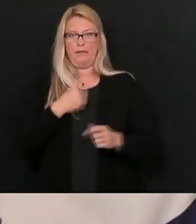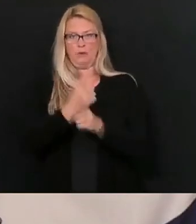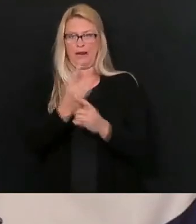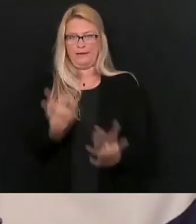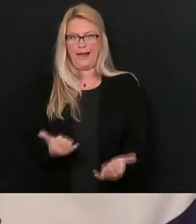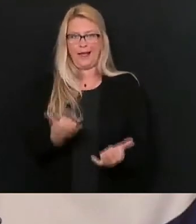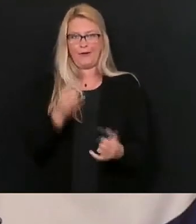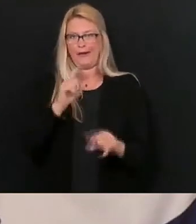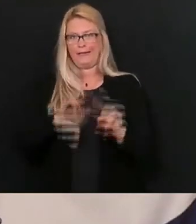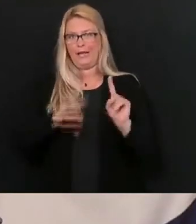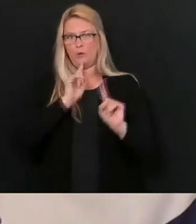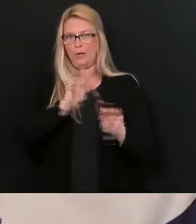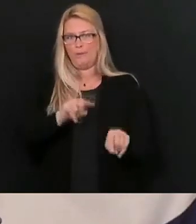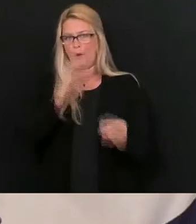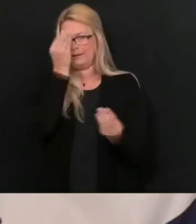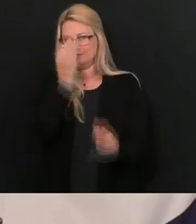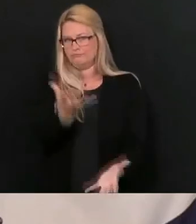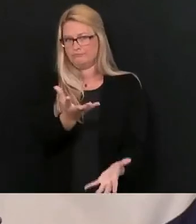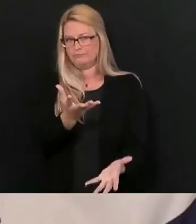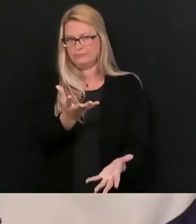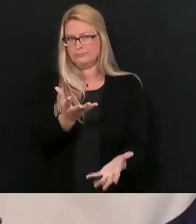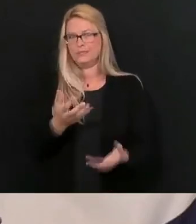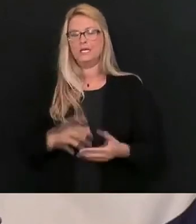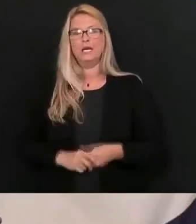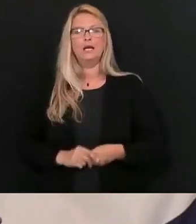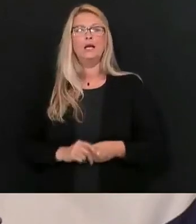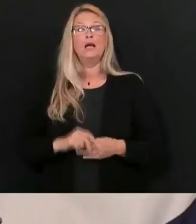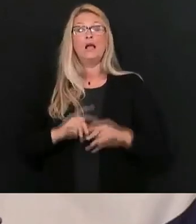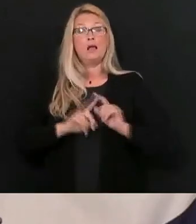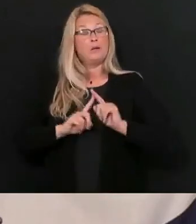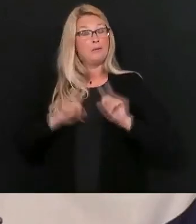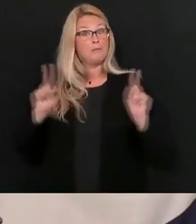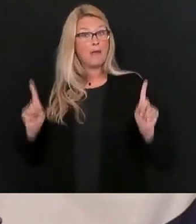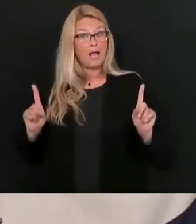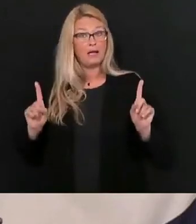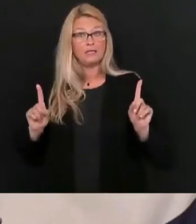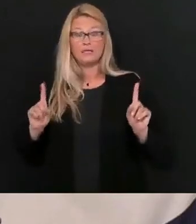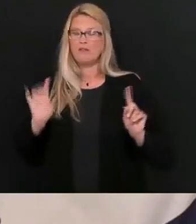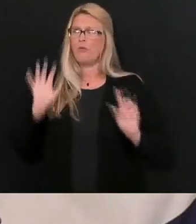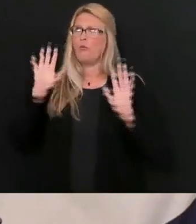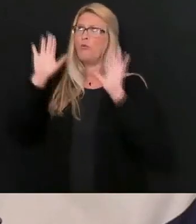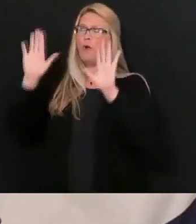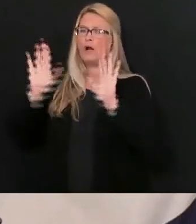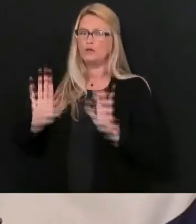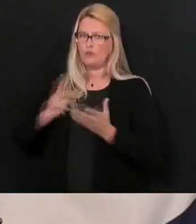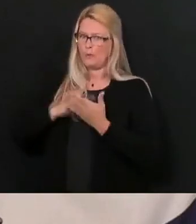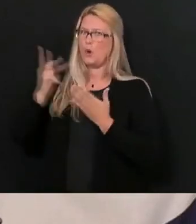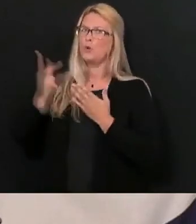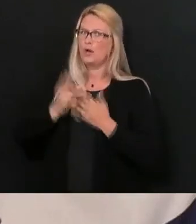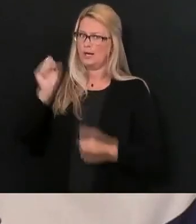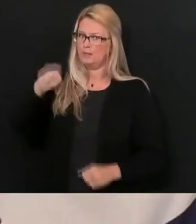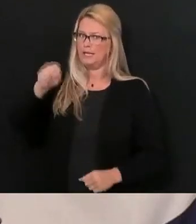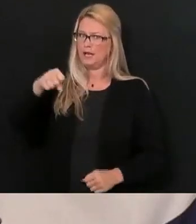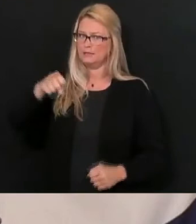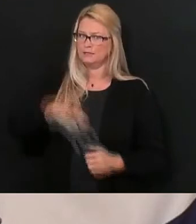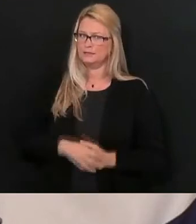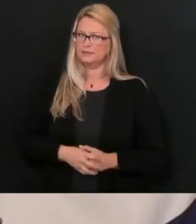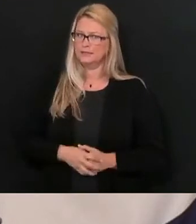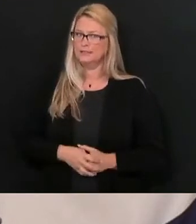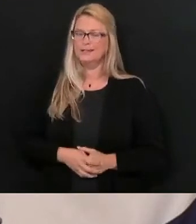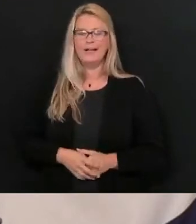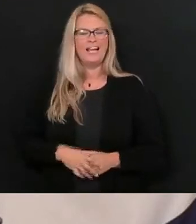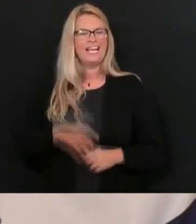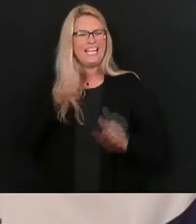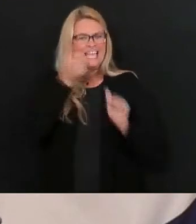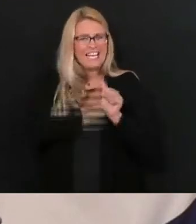I can't report, on the viewership and everything. But what a program! I mean, really and truly, every